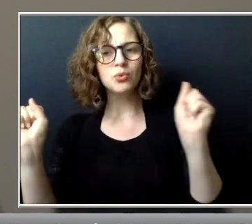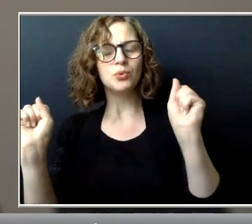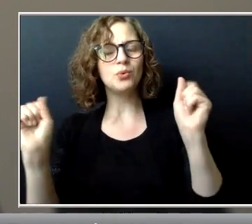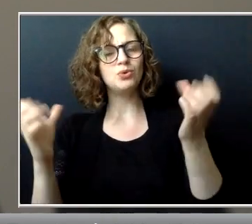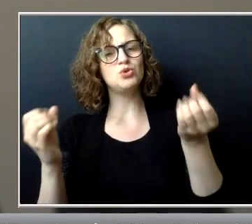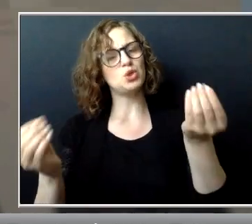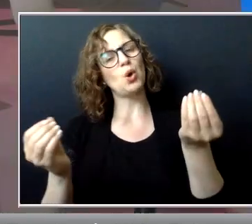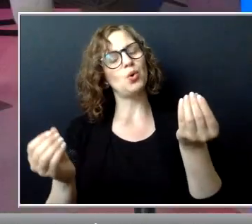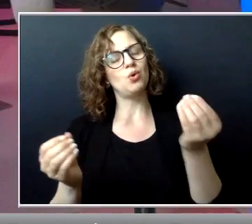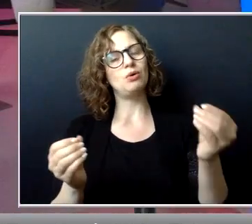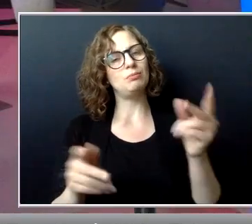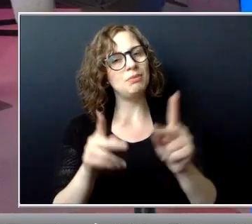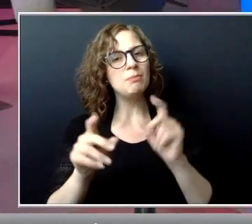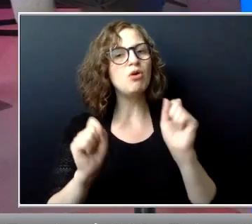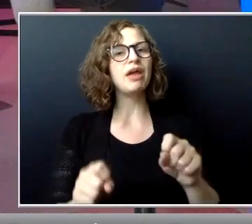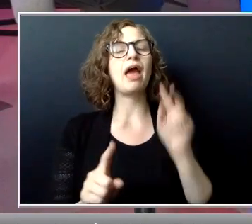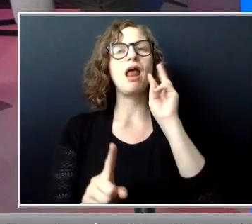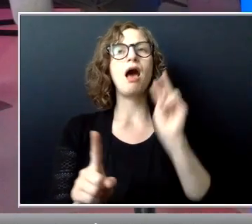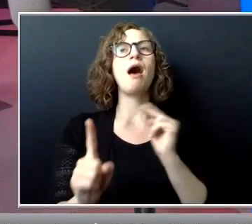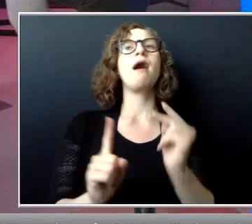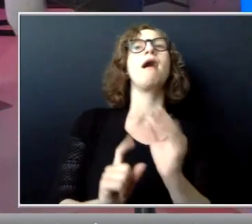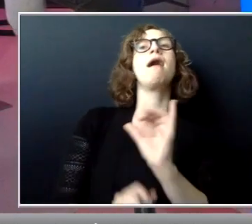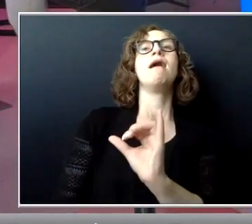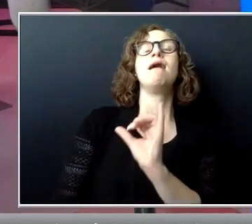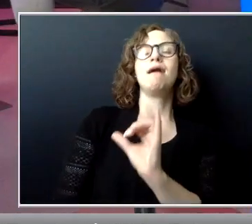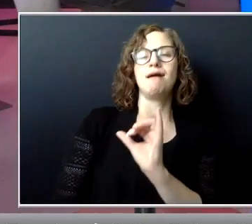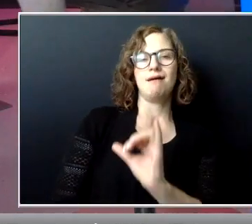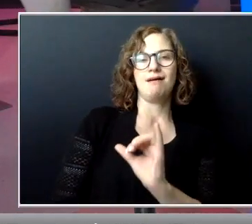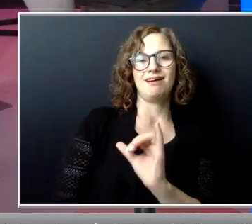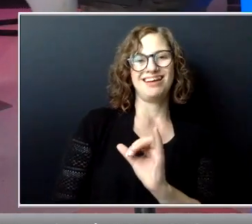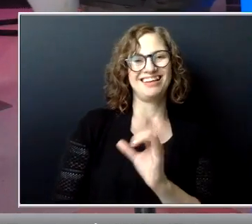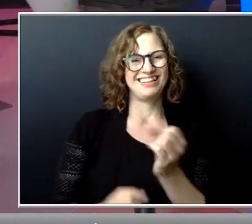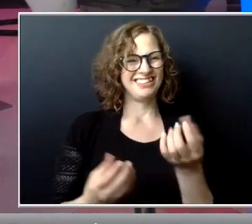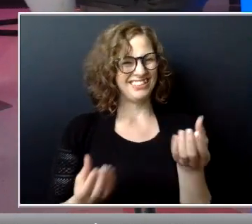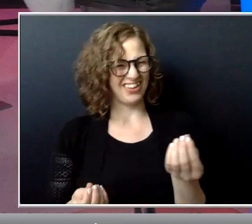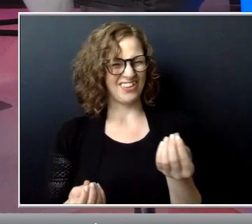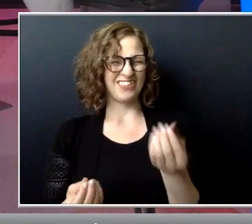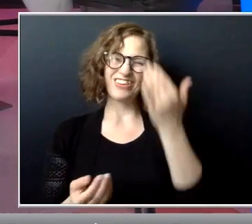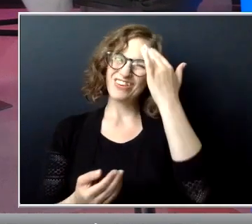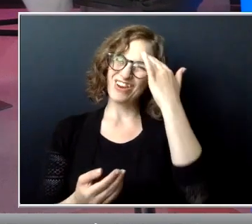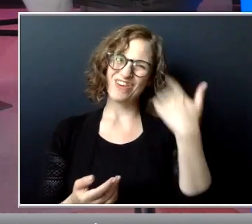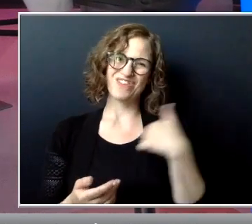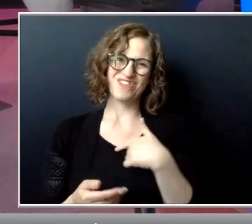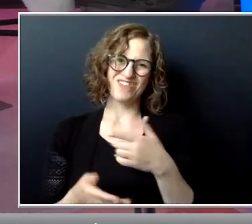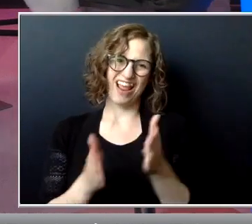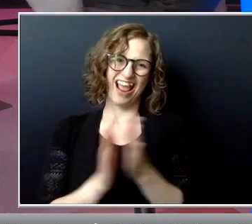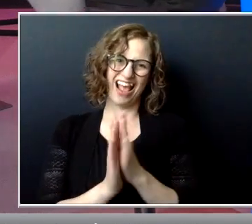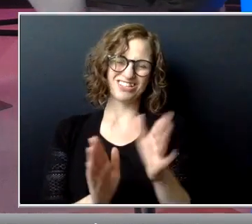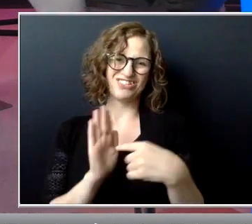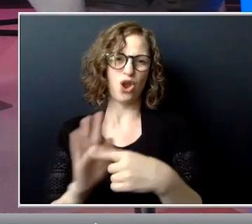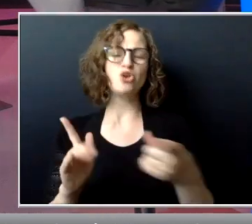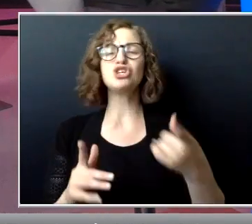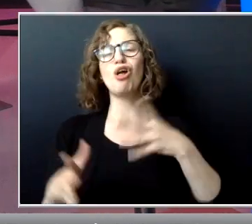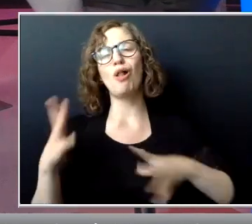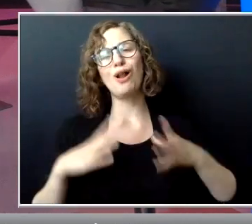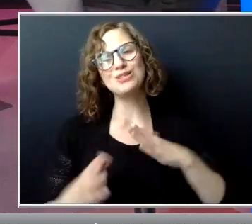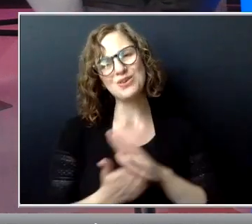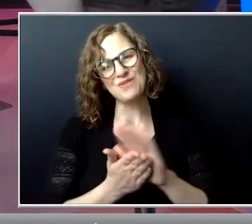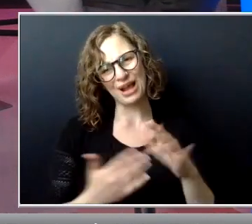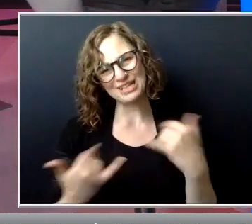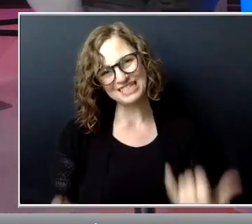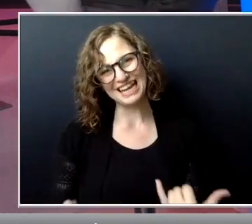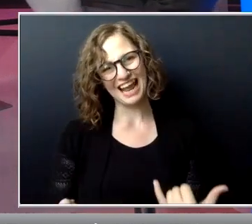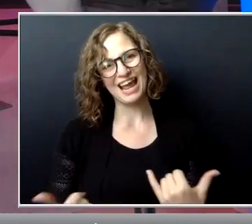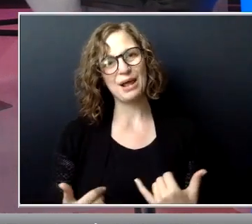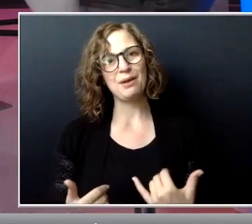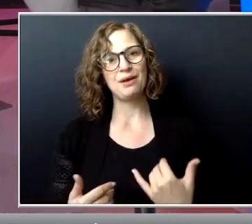for them. So we know we're going to ask you to show it. Yeah, she dressed up so nicely. She wore a blazer today. Normally, though,